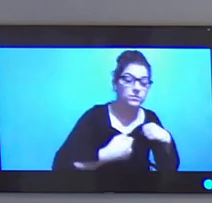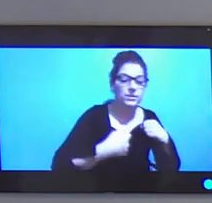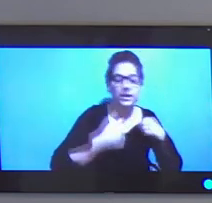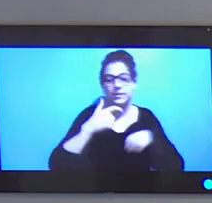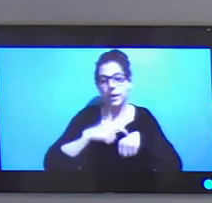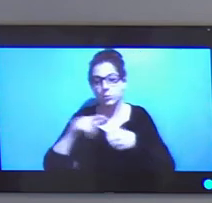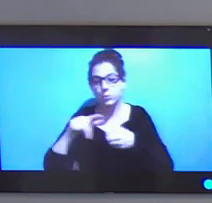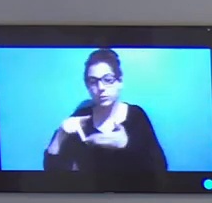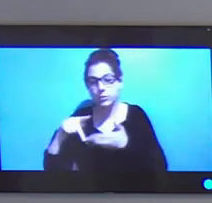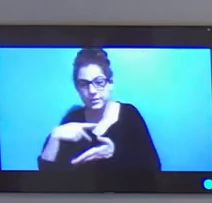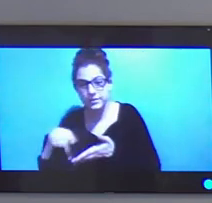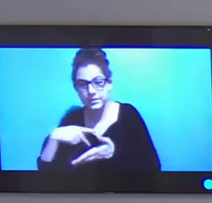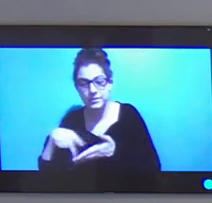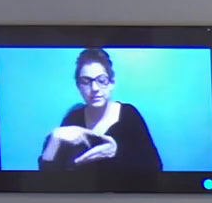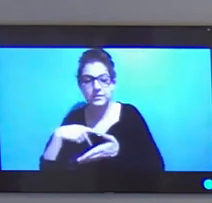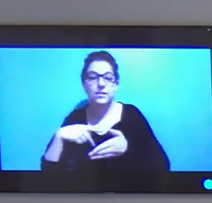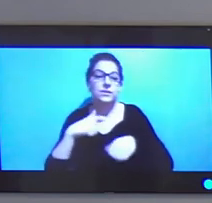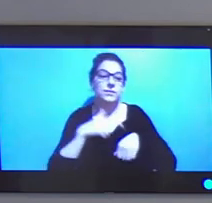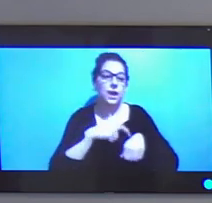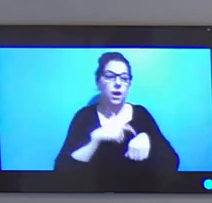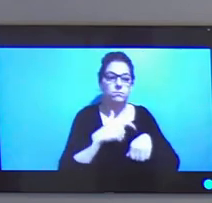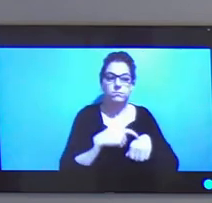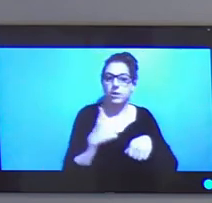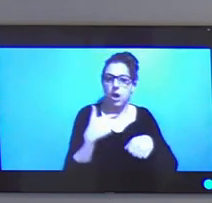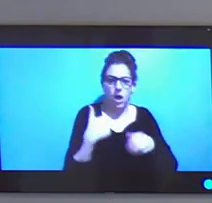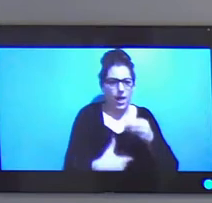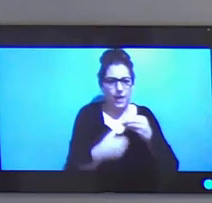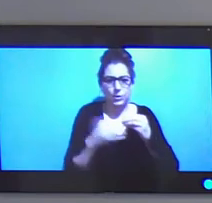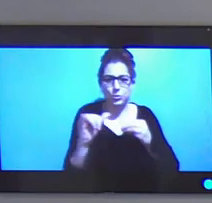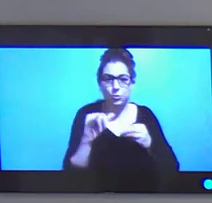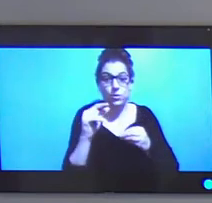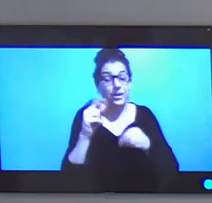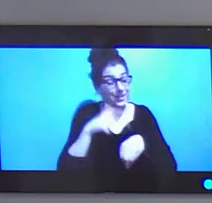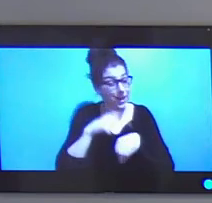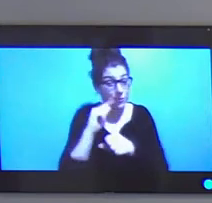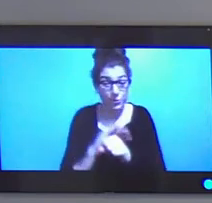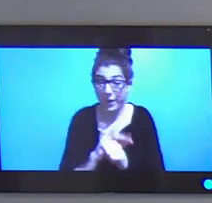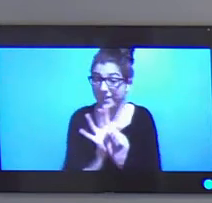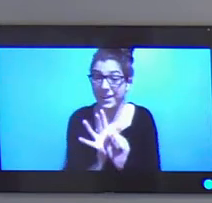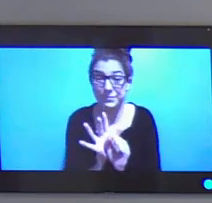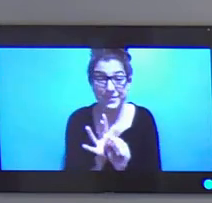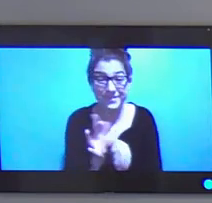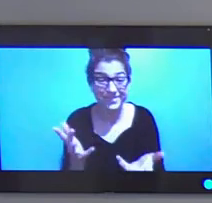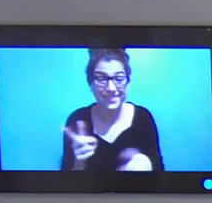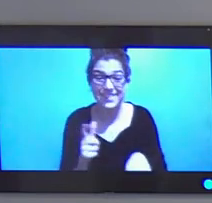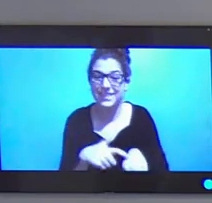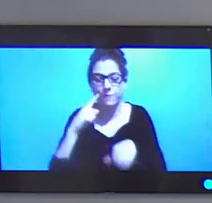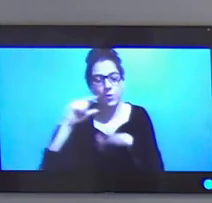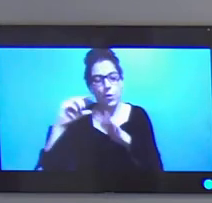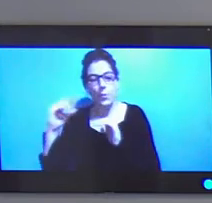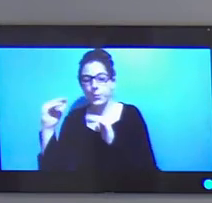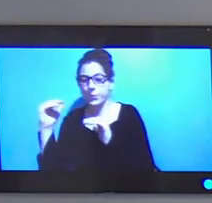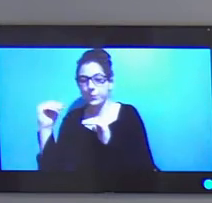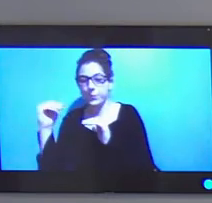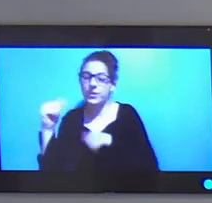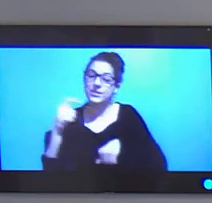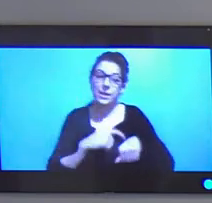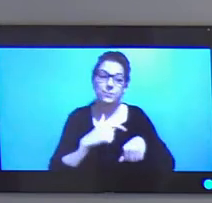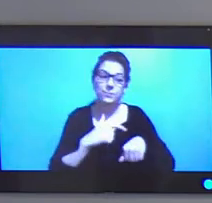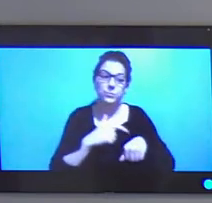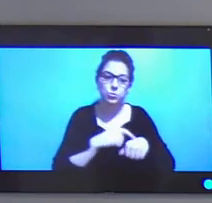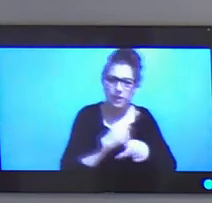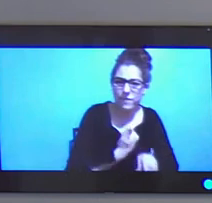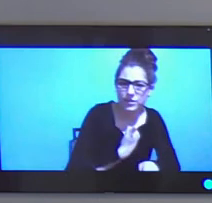dance, a time even, and I'll add it in, for a pandemic and a time for hope, a time to take care of